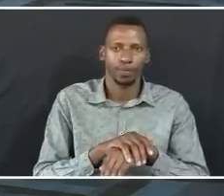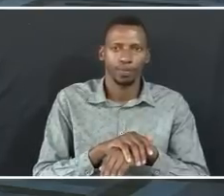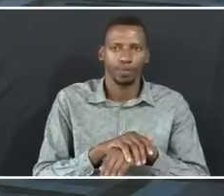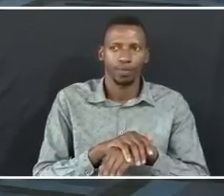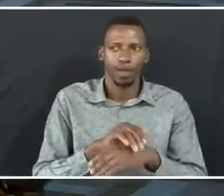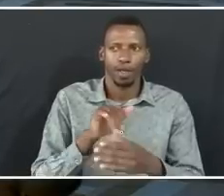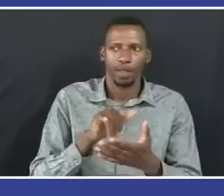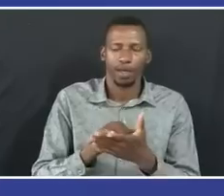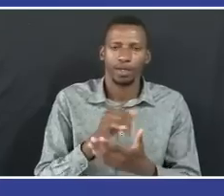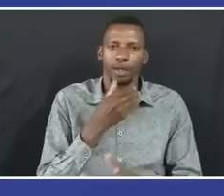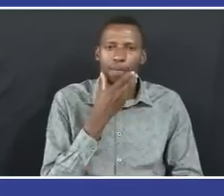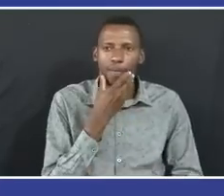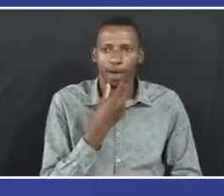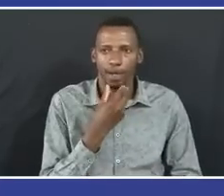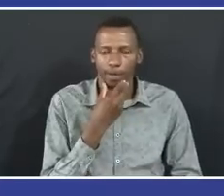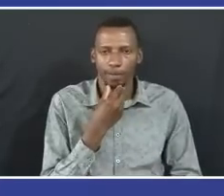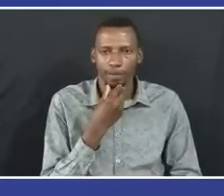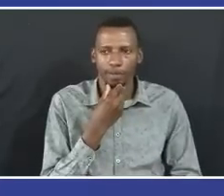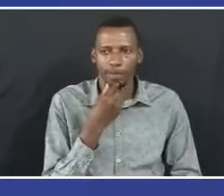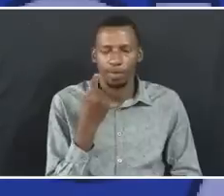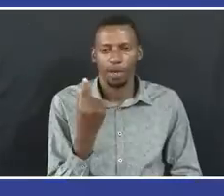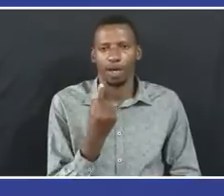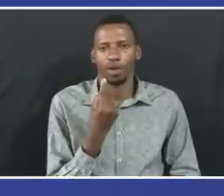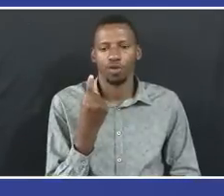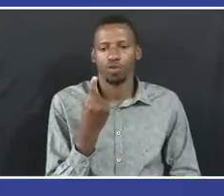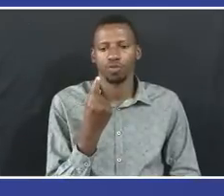that the man should be alone.